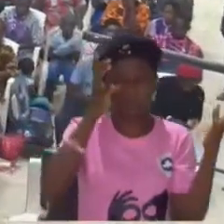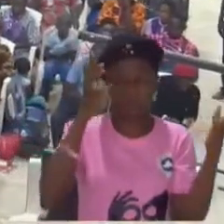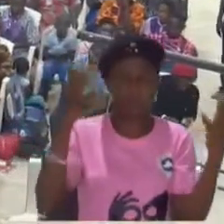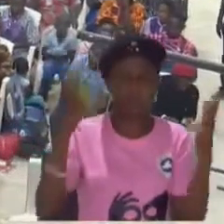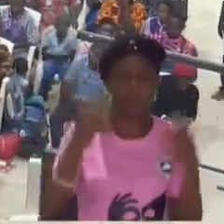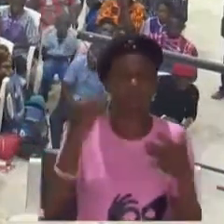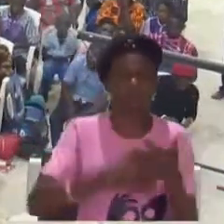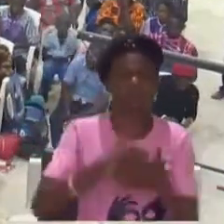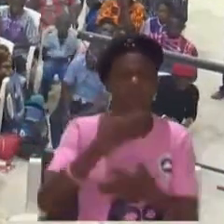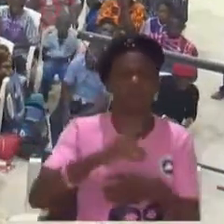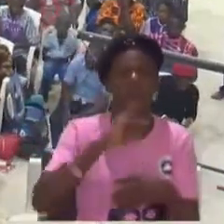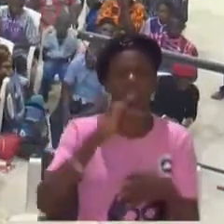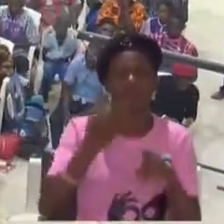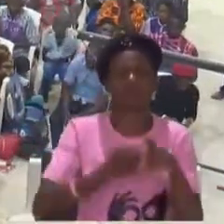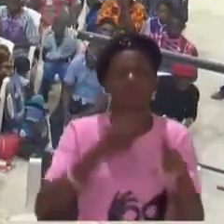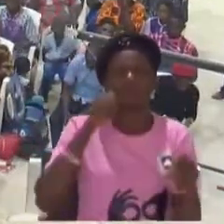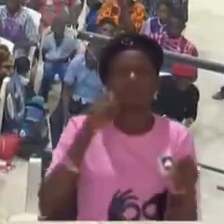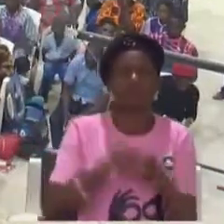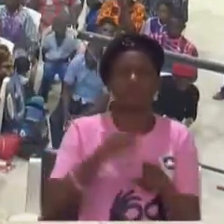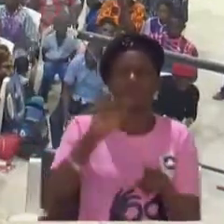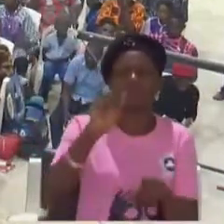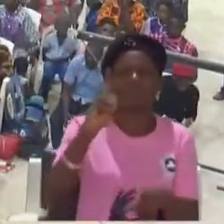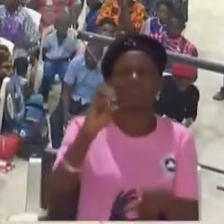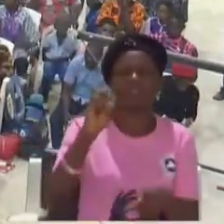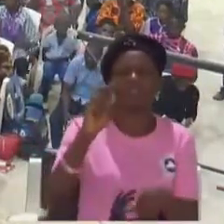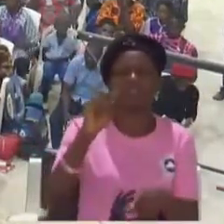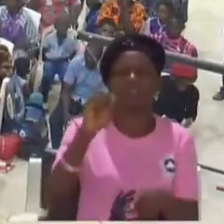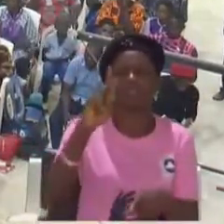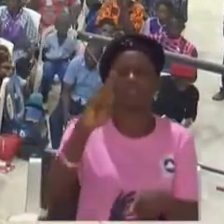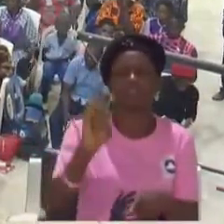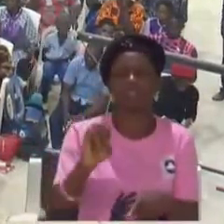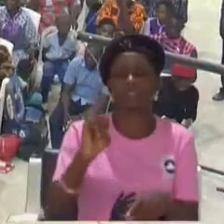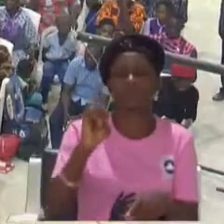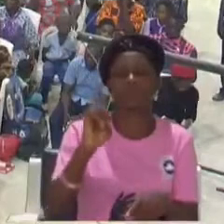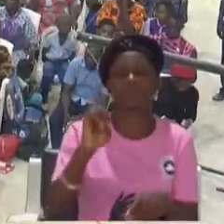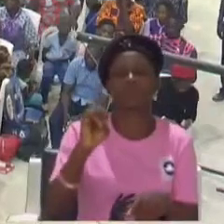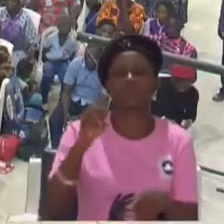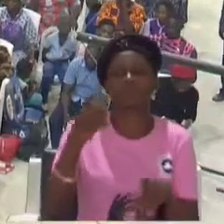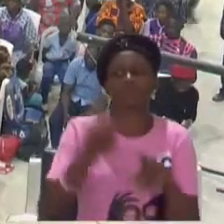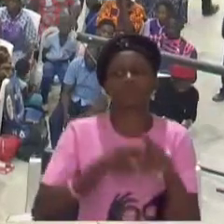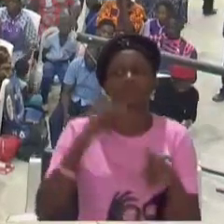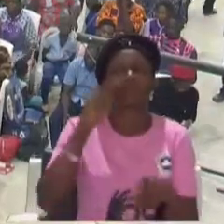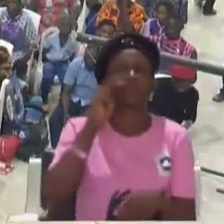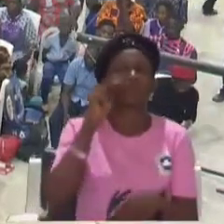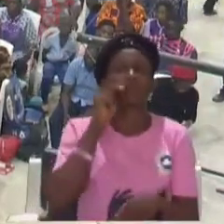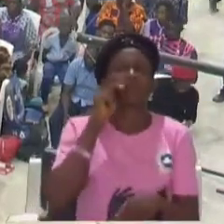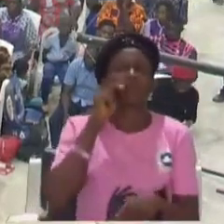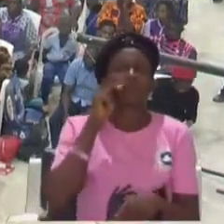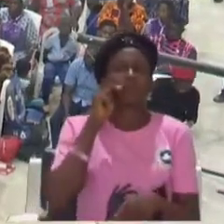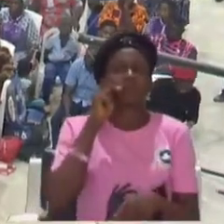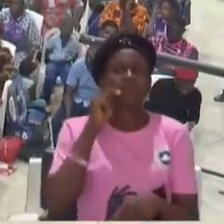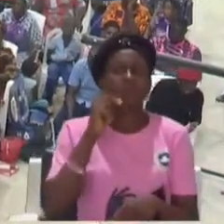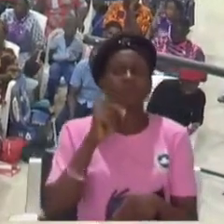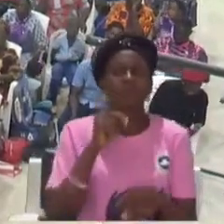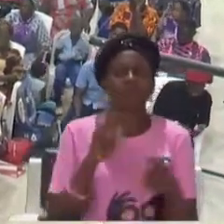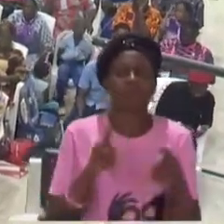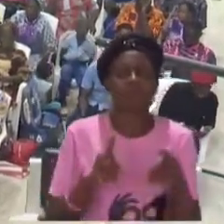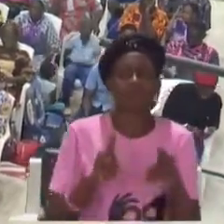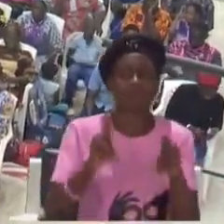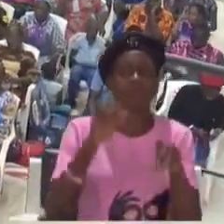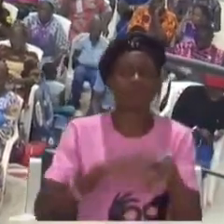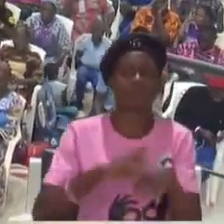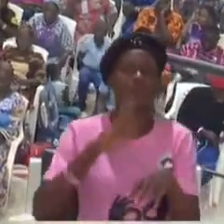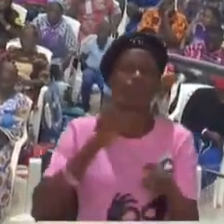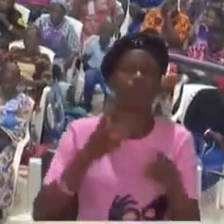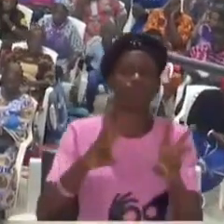The next is from Sister Adenike Oguntoyibo from Nigeria. While on our way